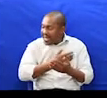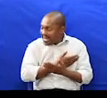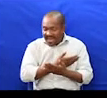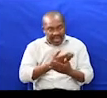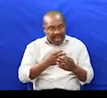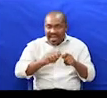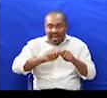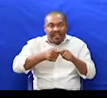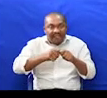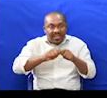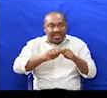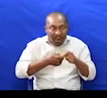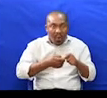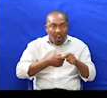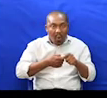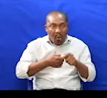particle